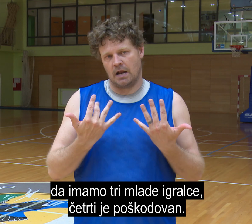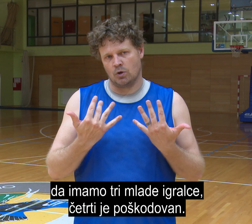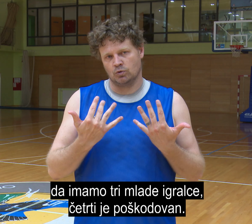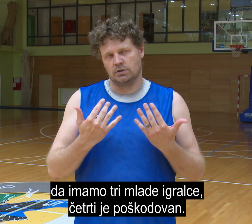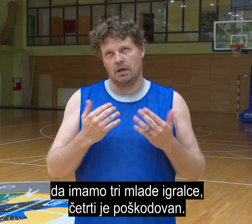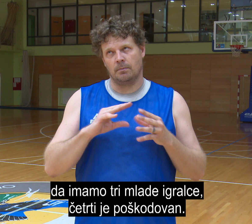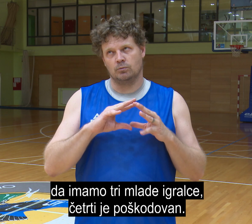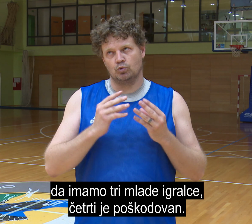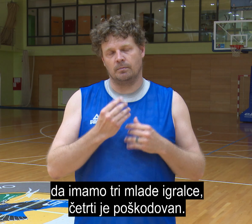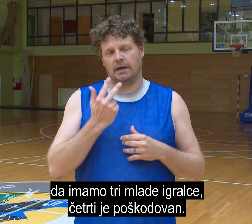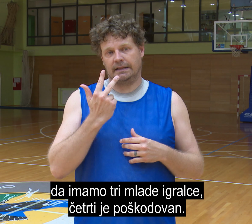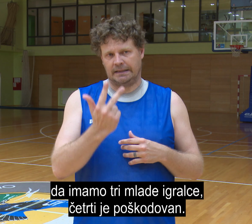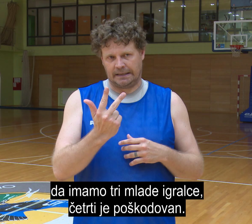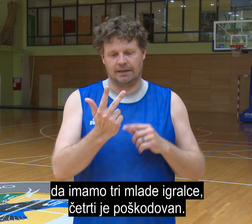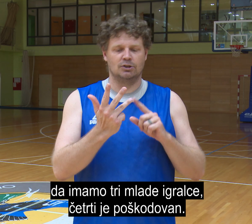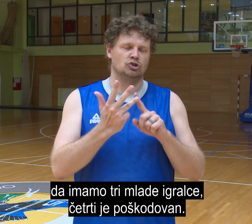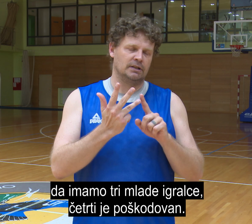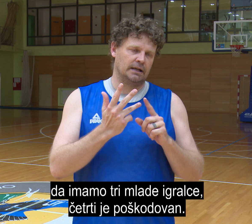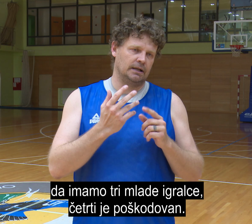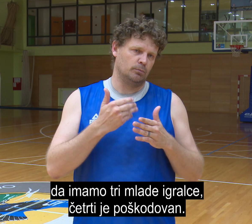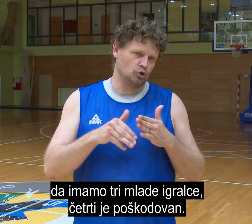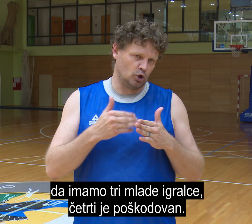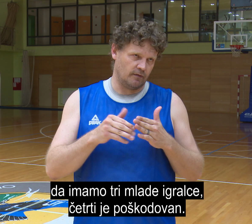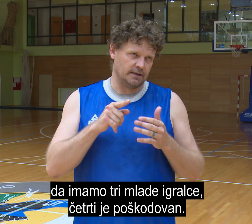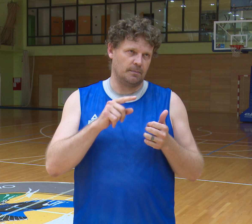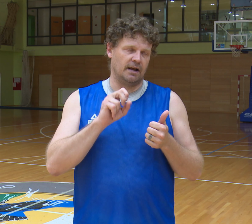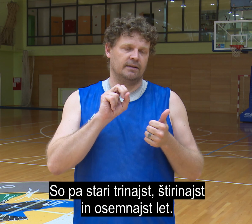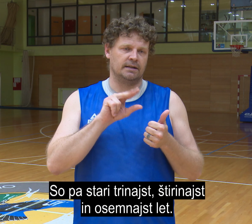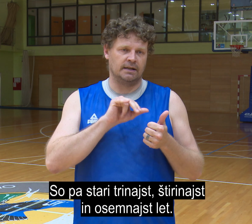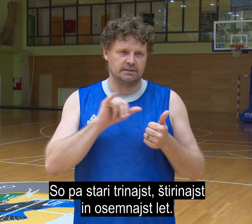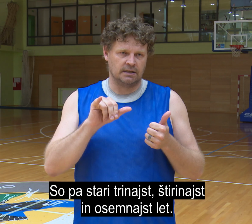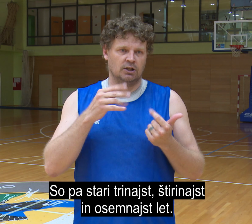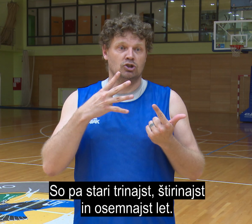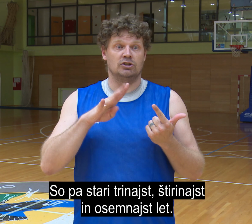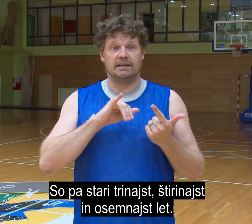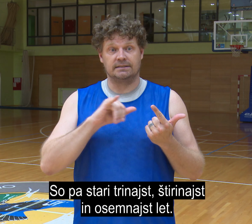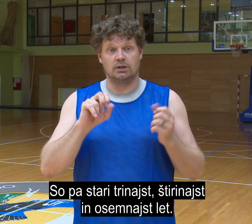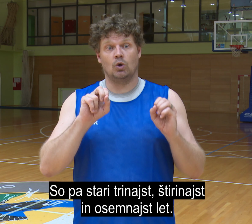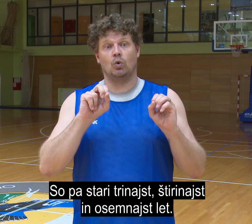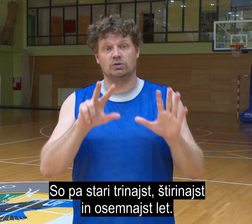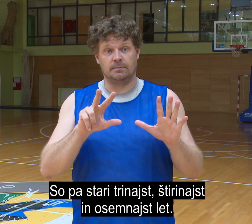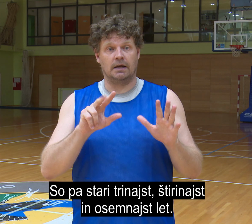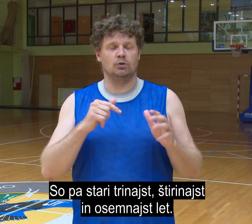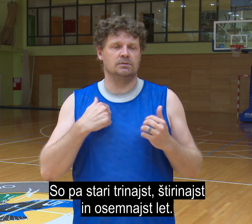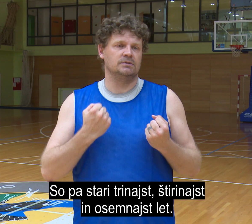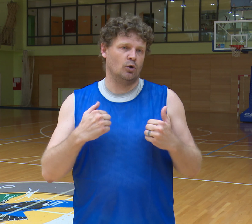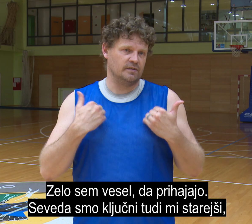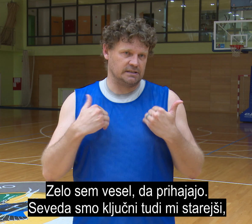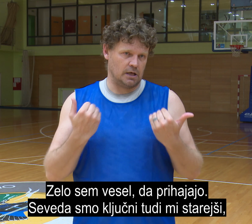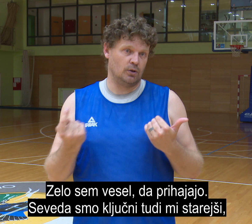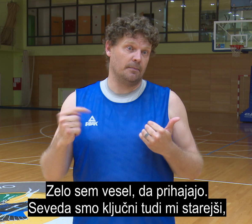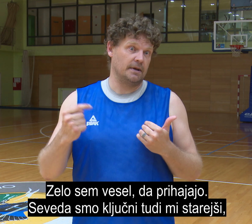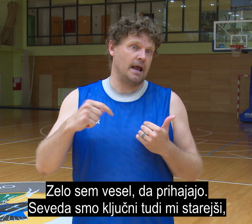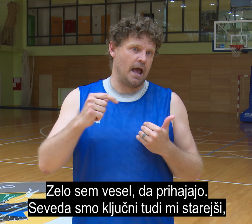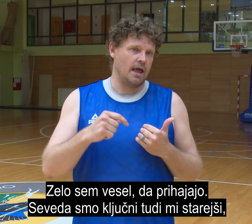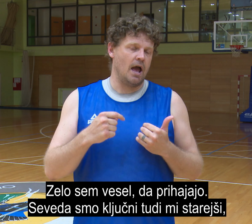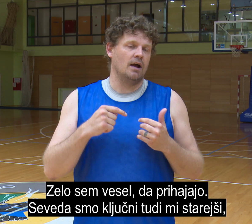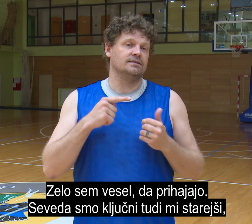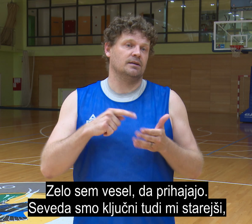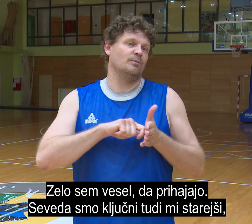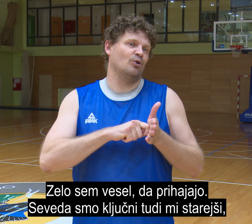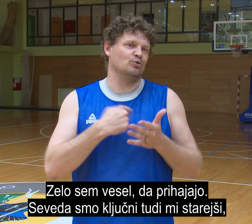I snuck in your window, no friend request, no, just spent the night. I had to walk